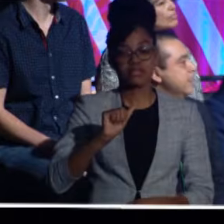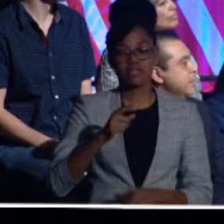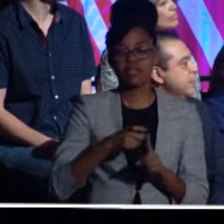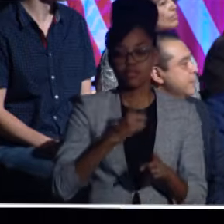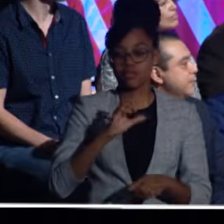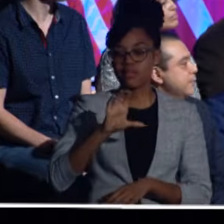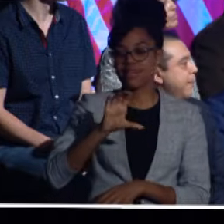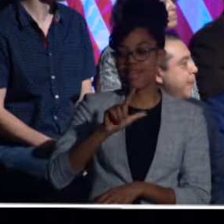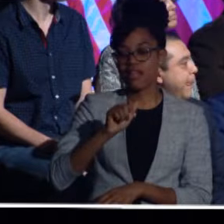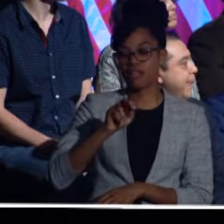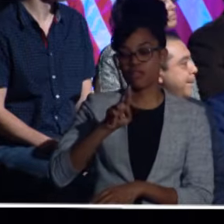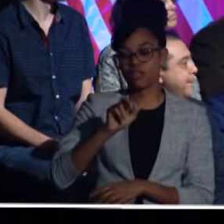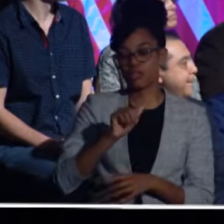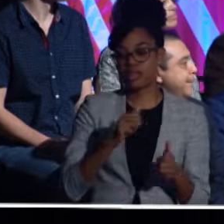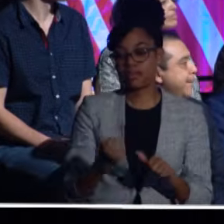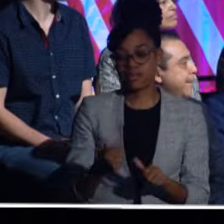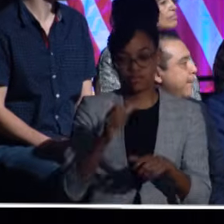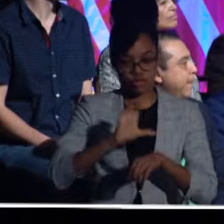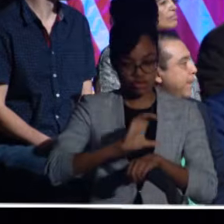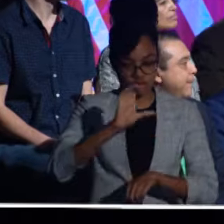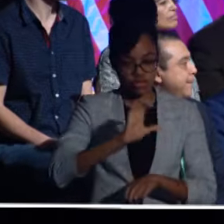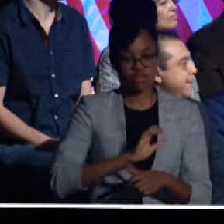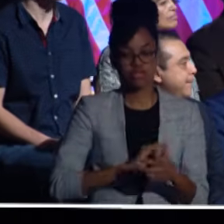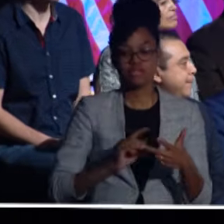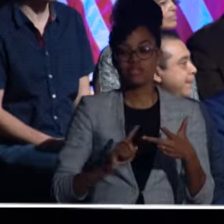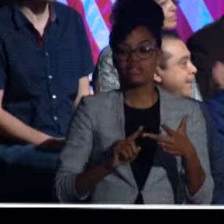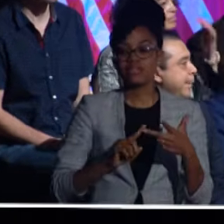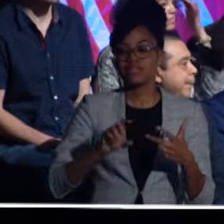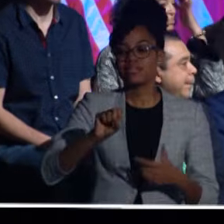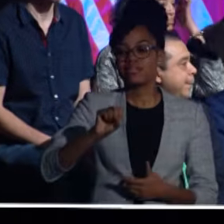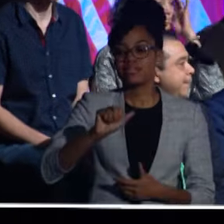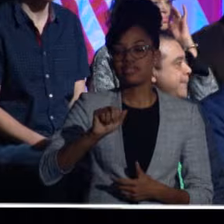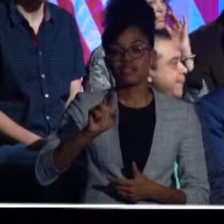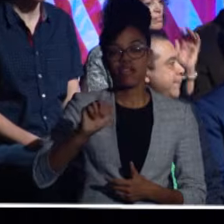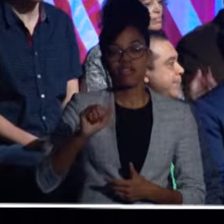and from Adas Israel Congregation, Sarah Krinsky.